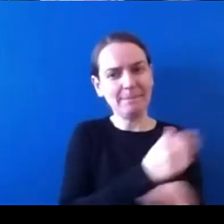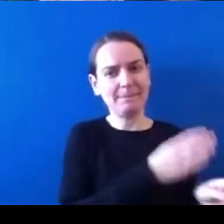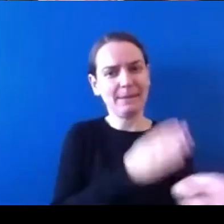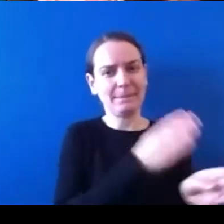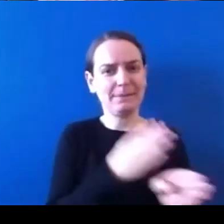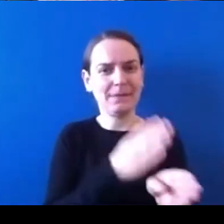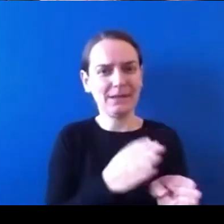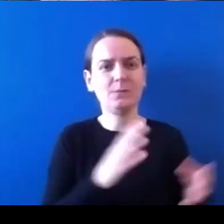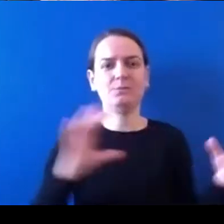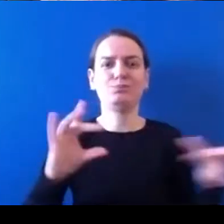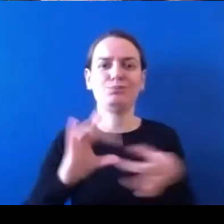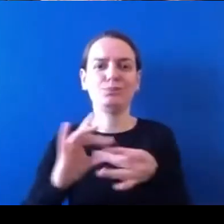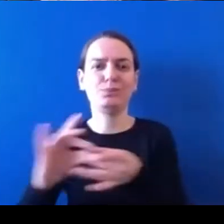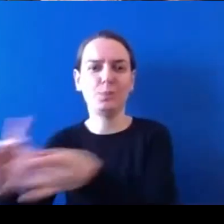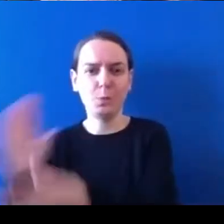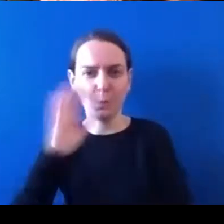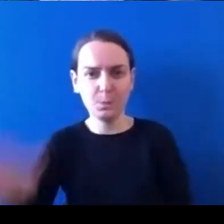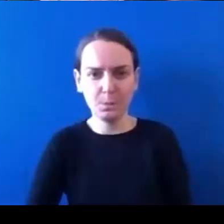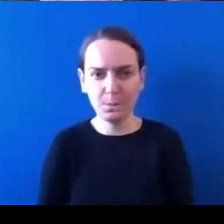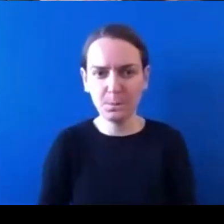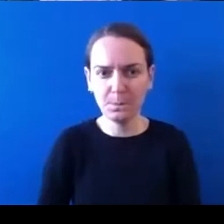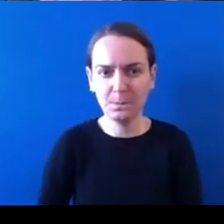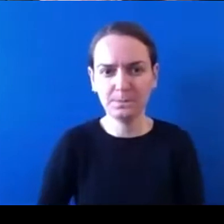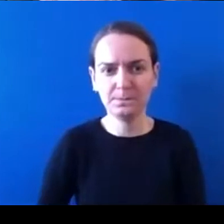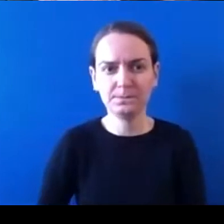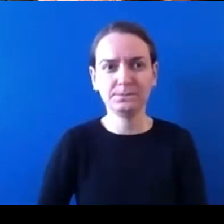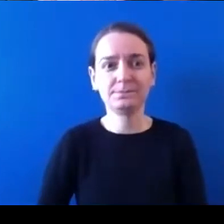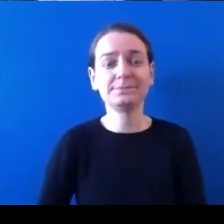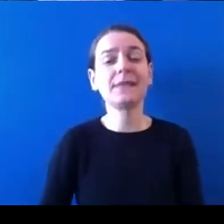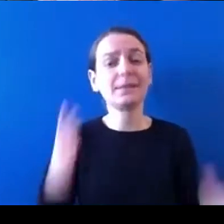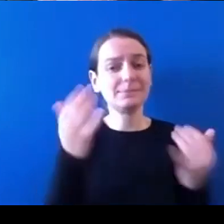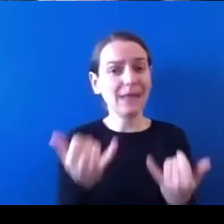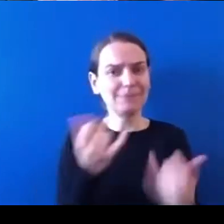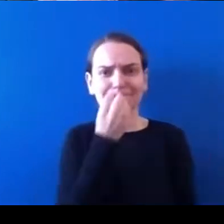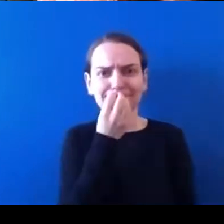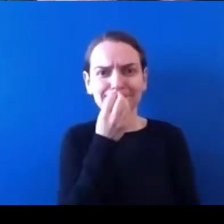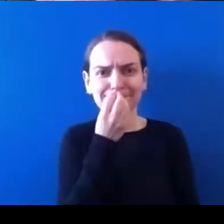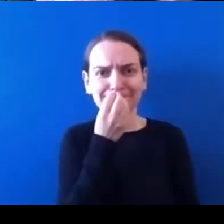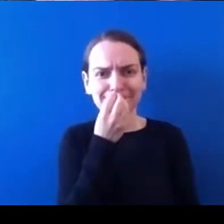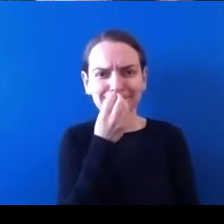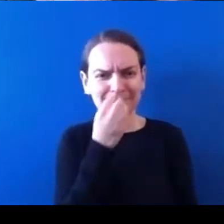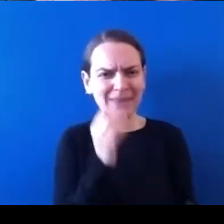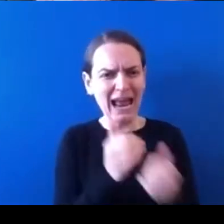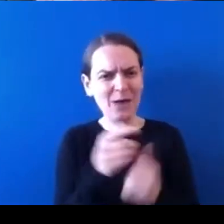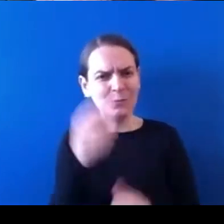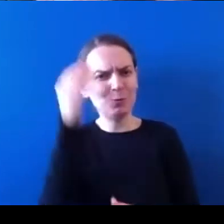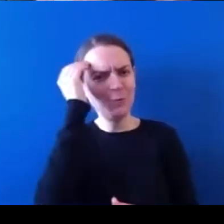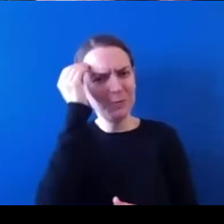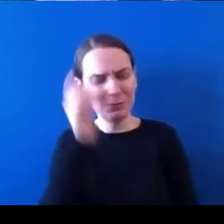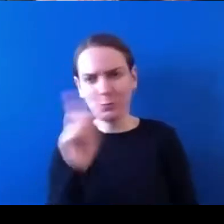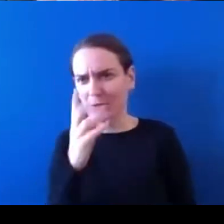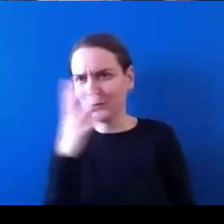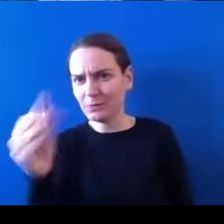Italian, salad bar, they're all buffets. And so you need to learn how to negotiate those